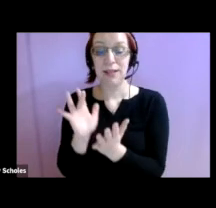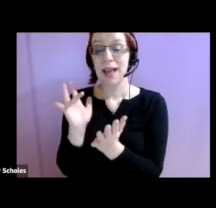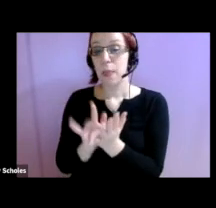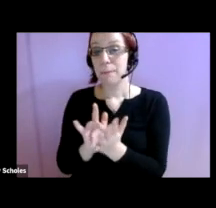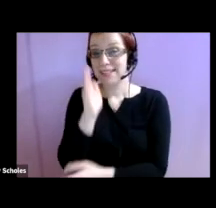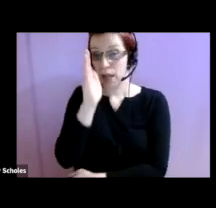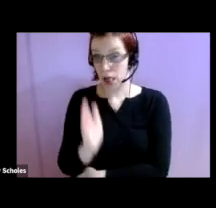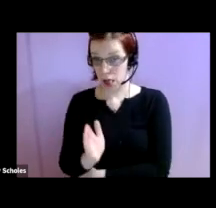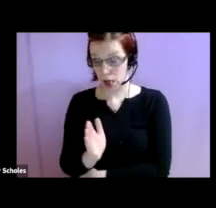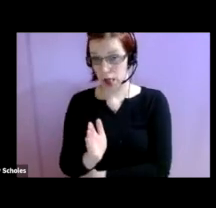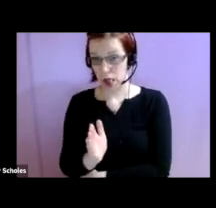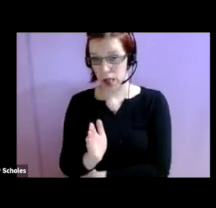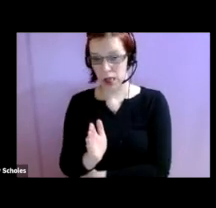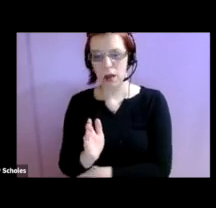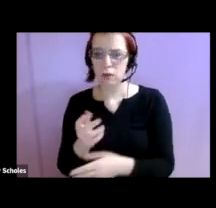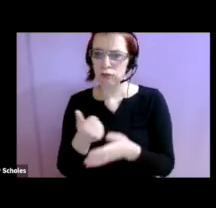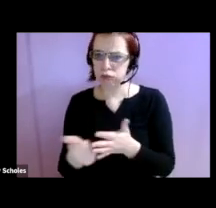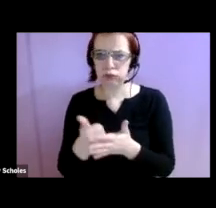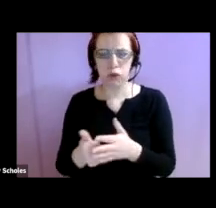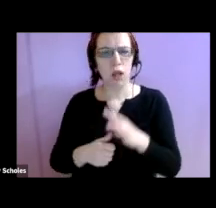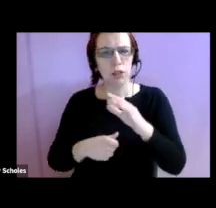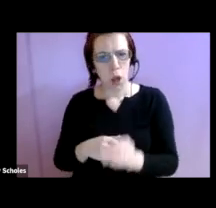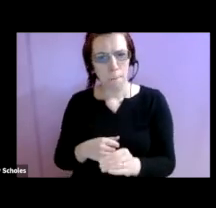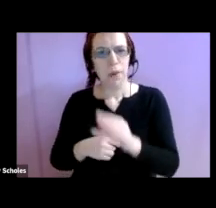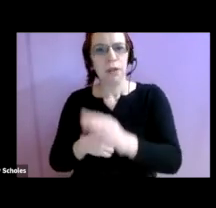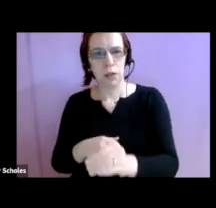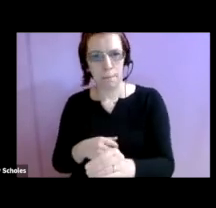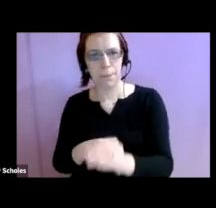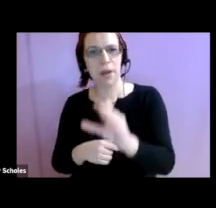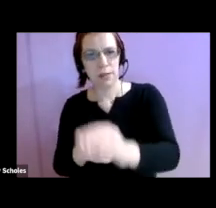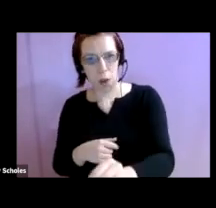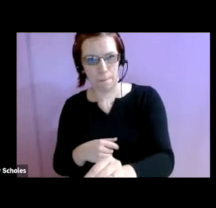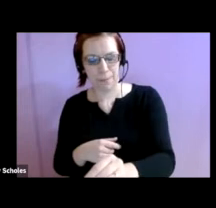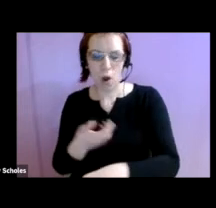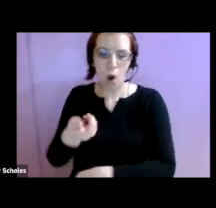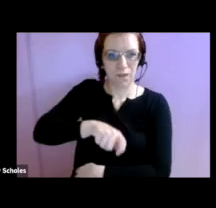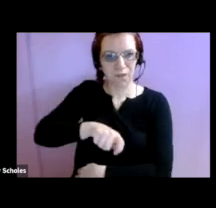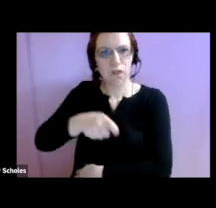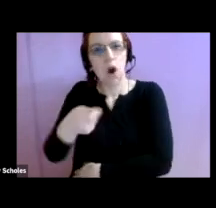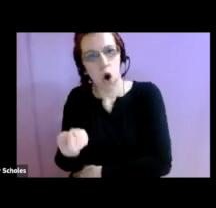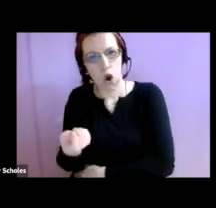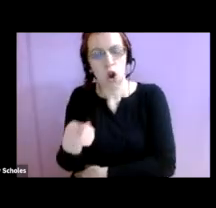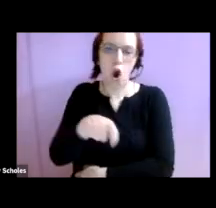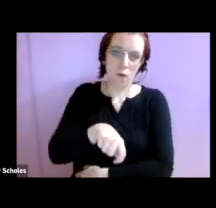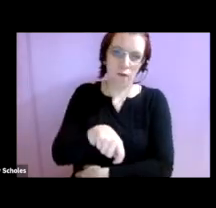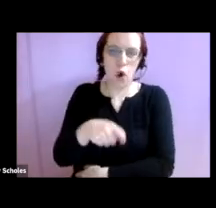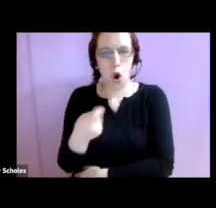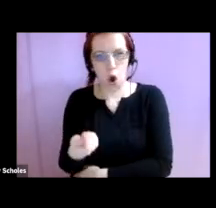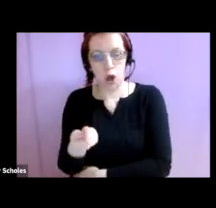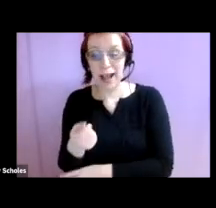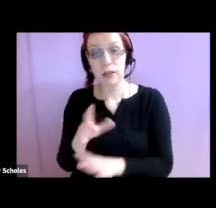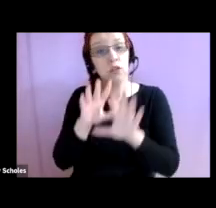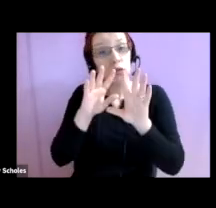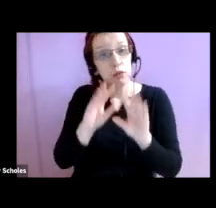and often stopped for some period, and then turned on again. And when we stopped, we were working on